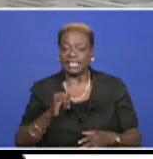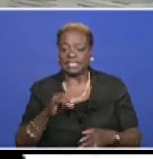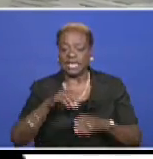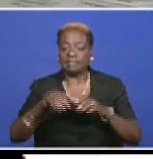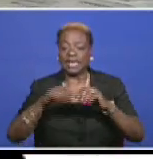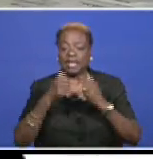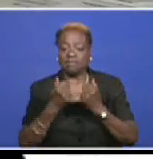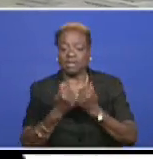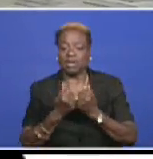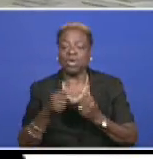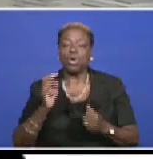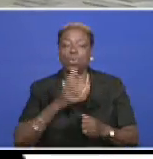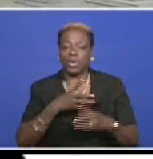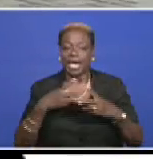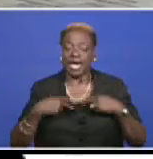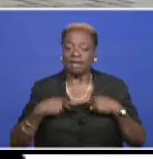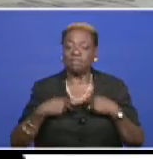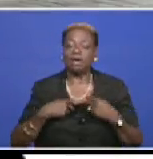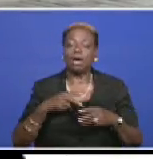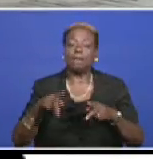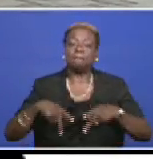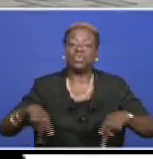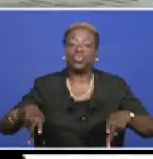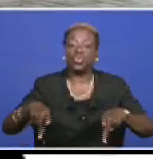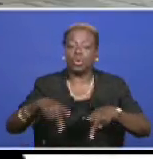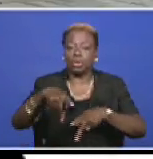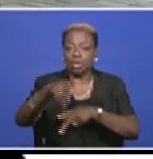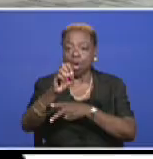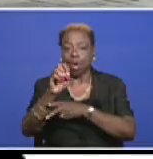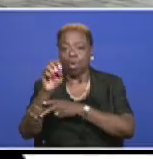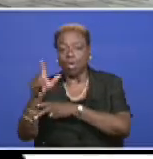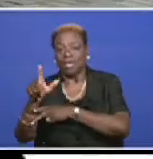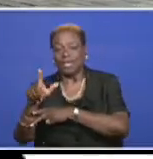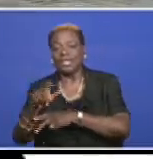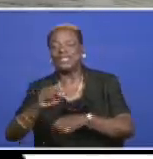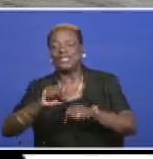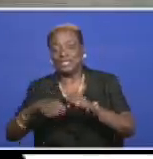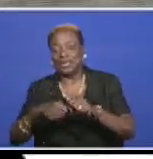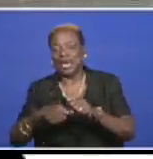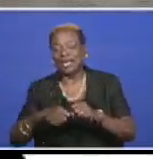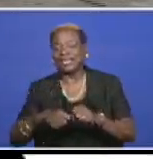little pool, so I stayed in the pool so that I could cool off until the power cut off.